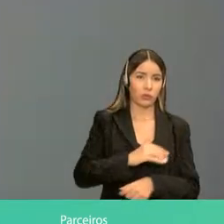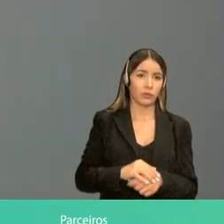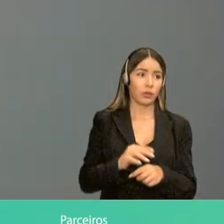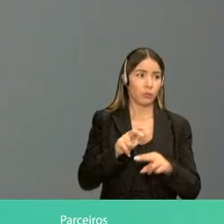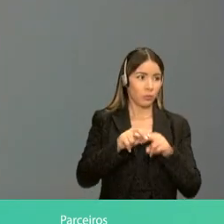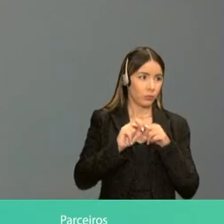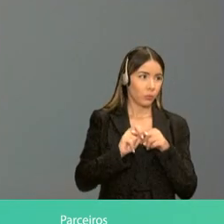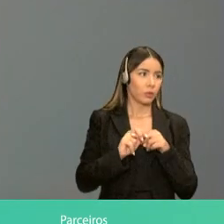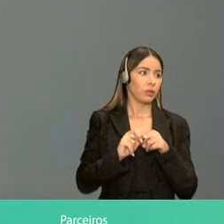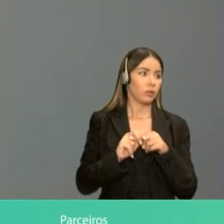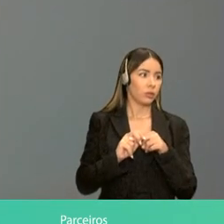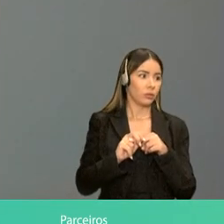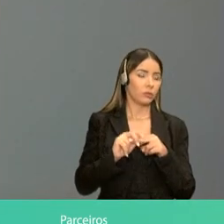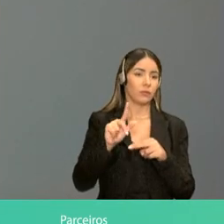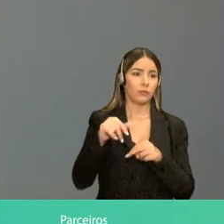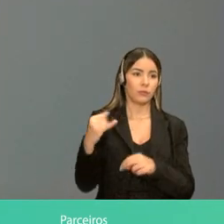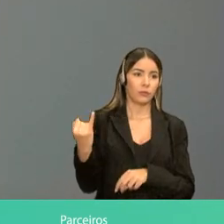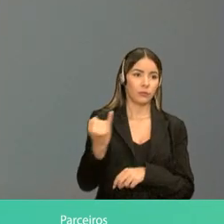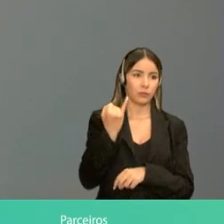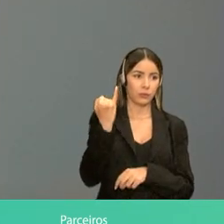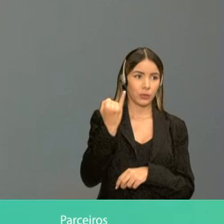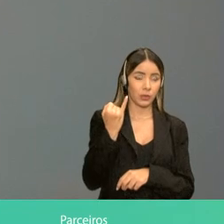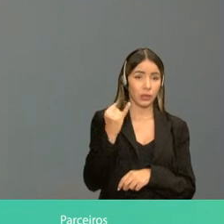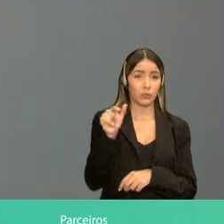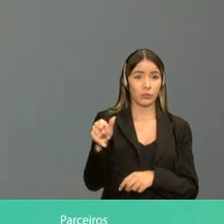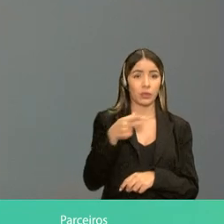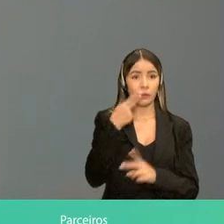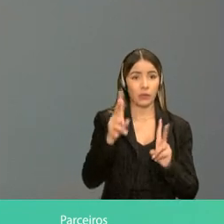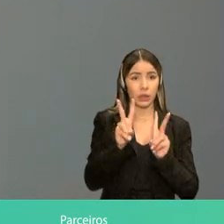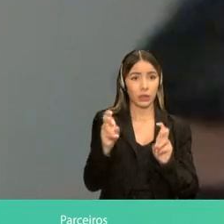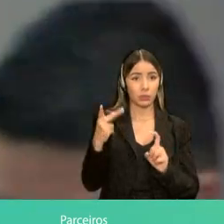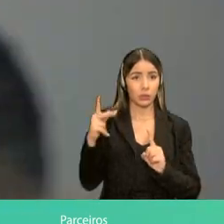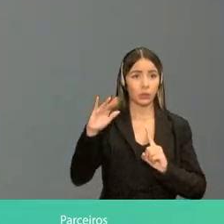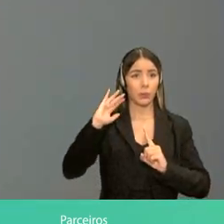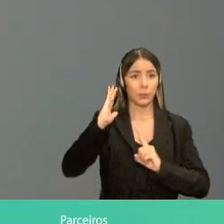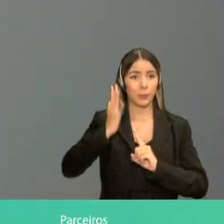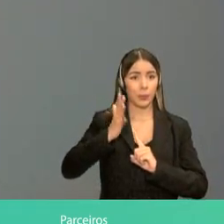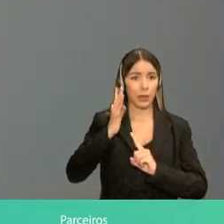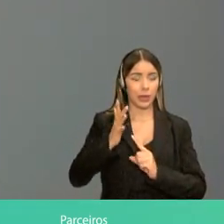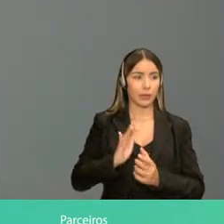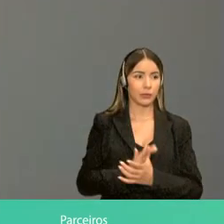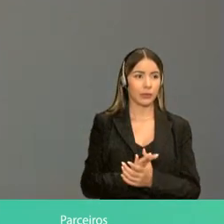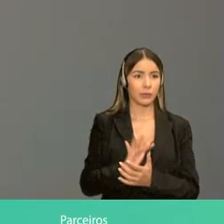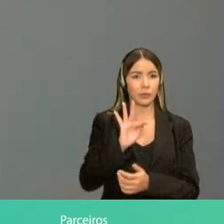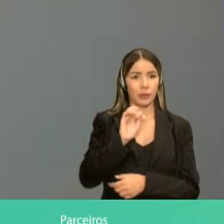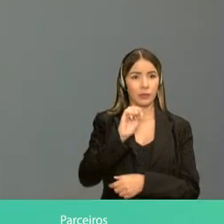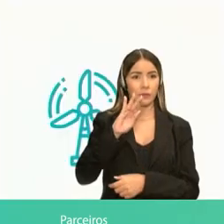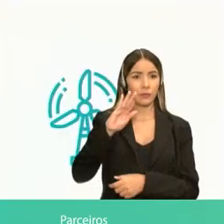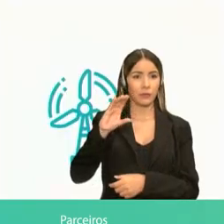so, Fabio, tell us some good news, please.